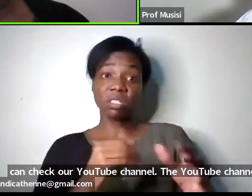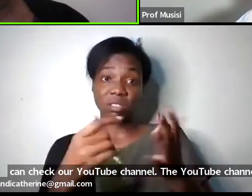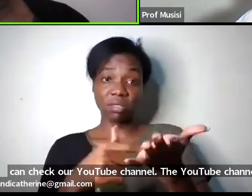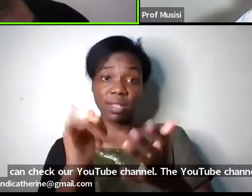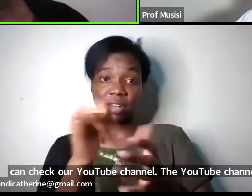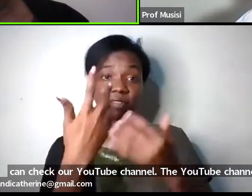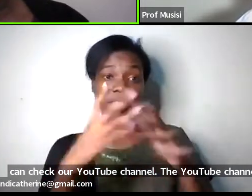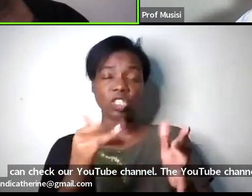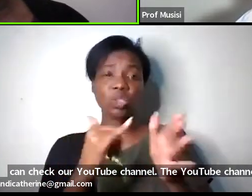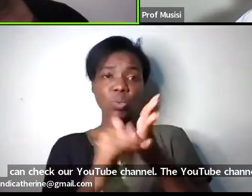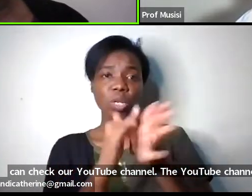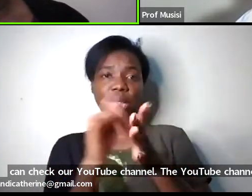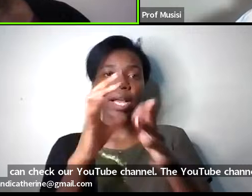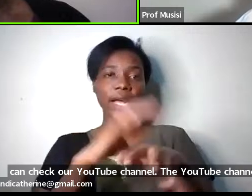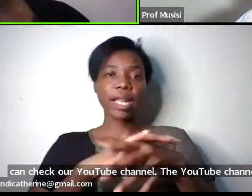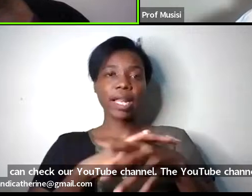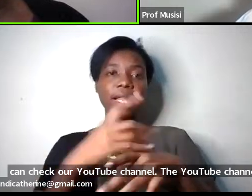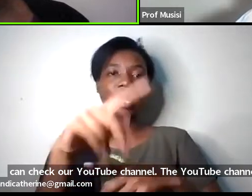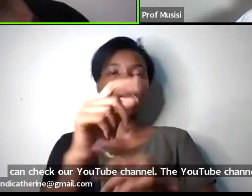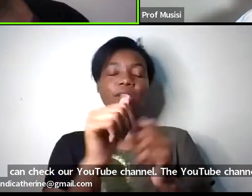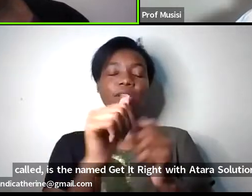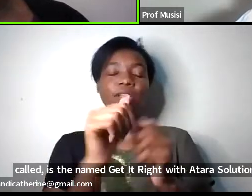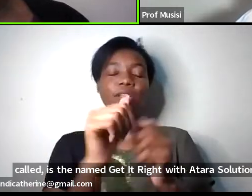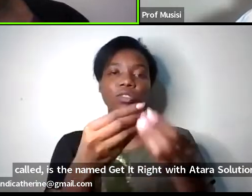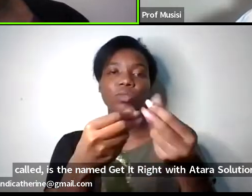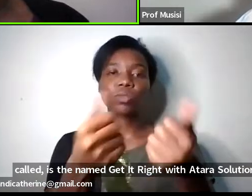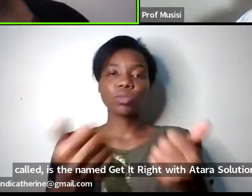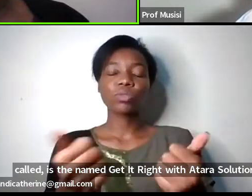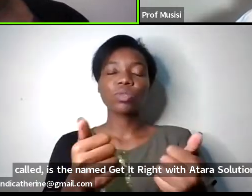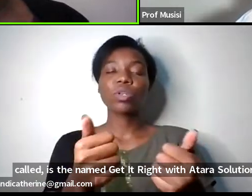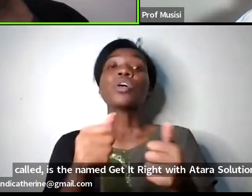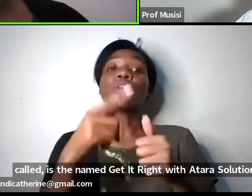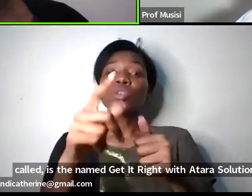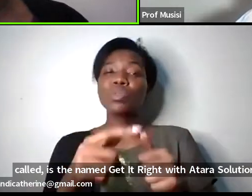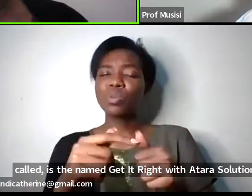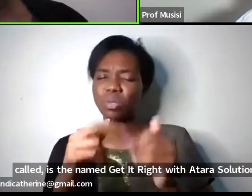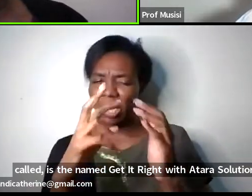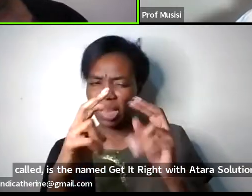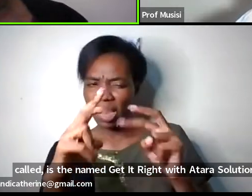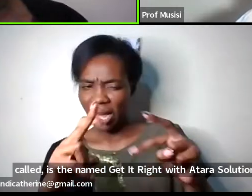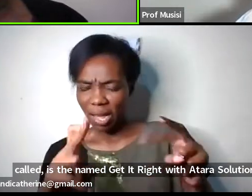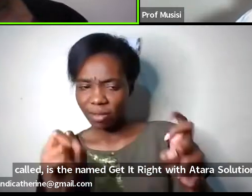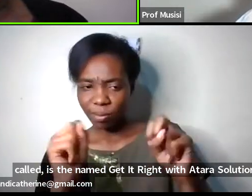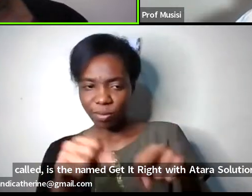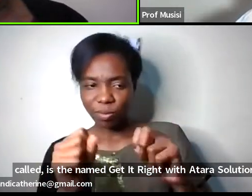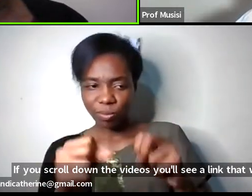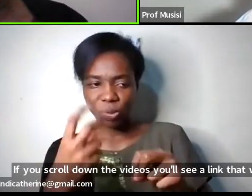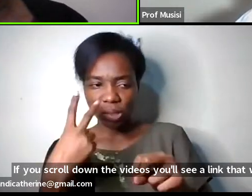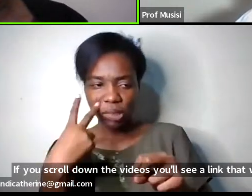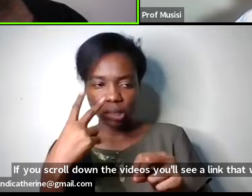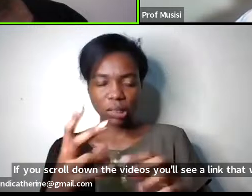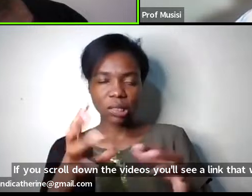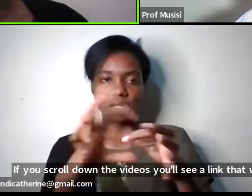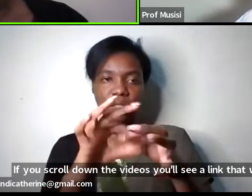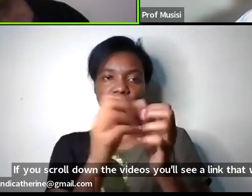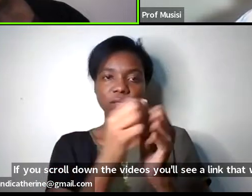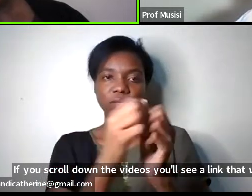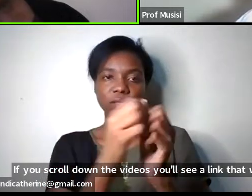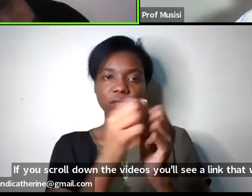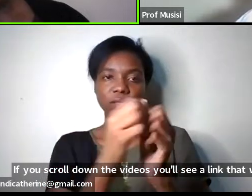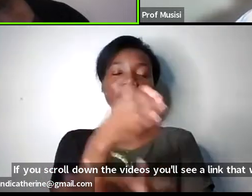Get It Right with Atara Solutions. If you scroll down the videos, you'll see a link that we did on postpartum